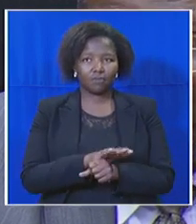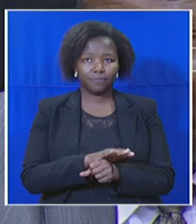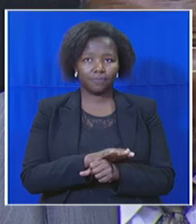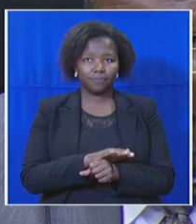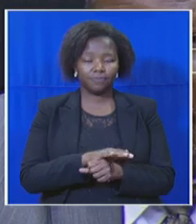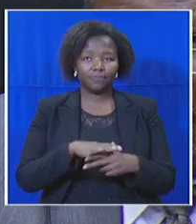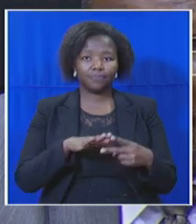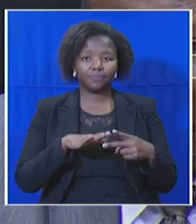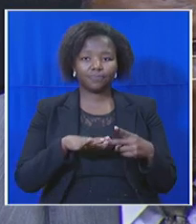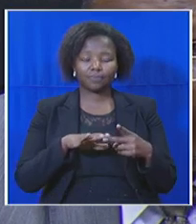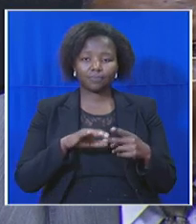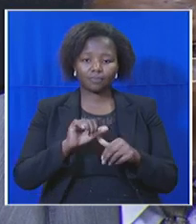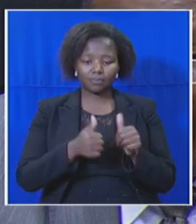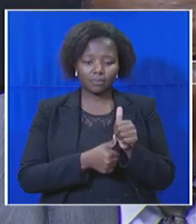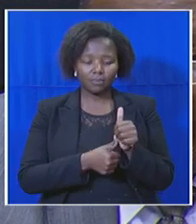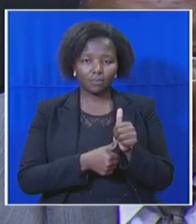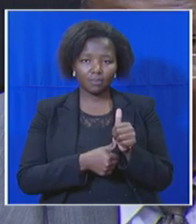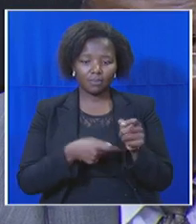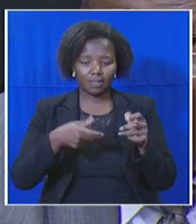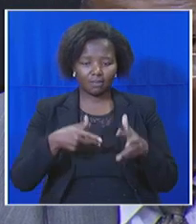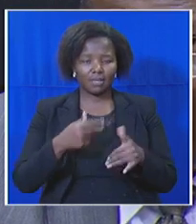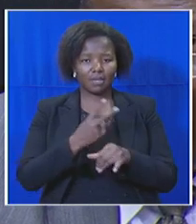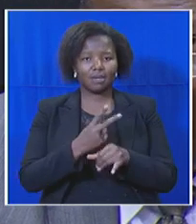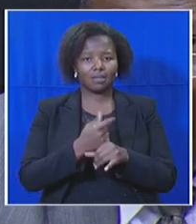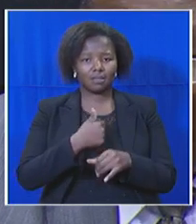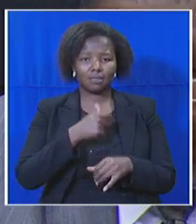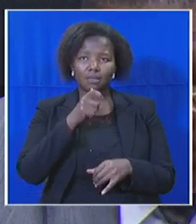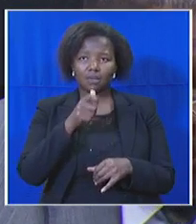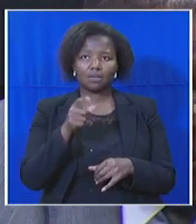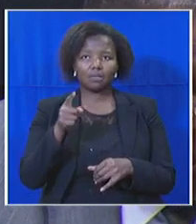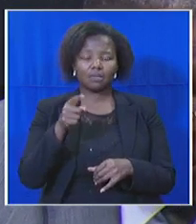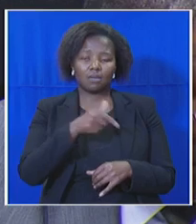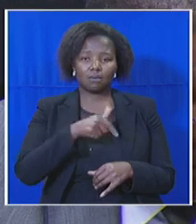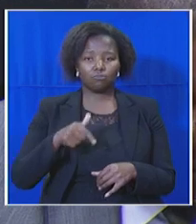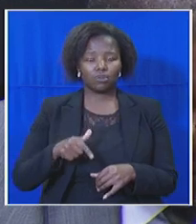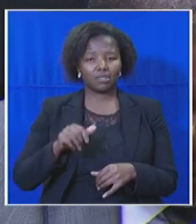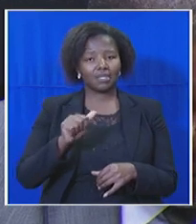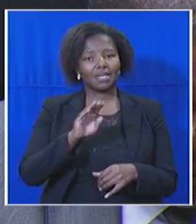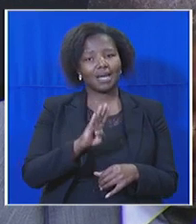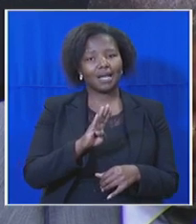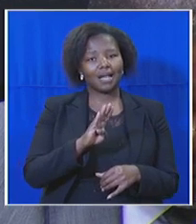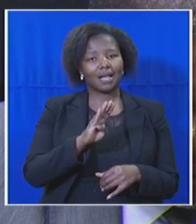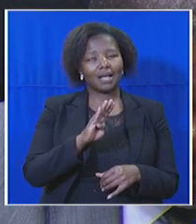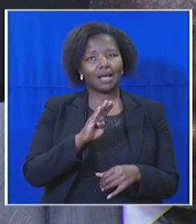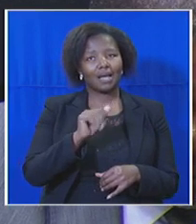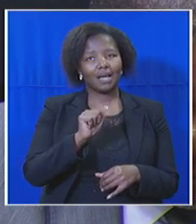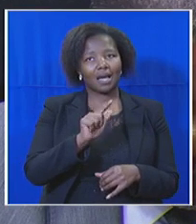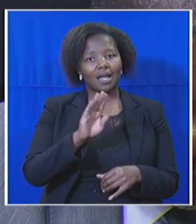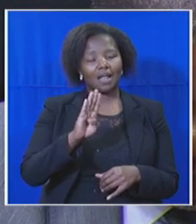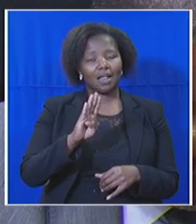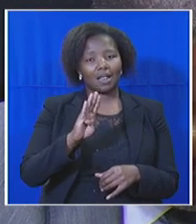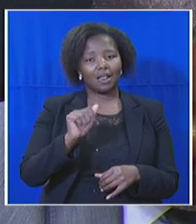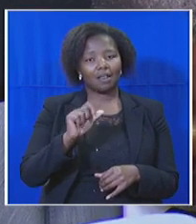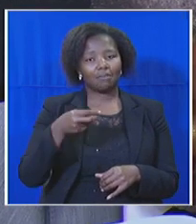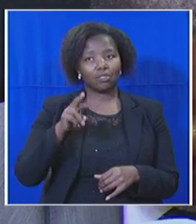Honorable Deputy Speaker to comment on the statement about President al-Bashir, who was invited by the African Union